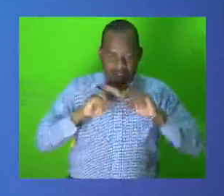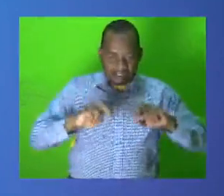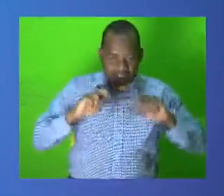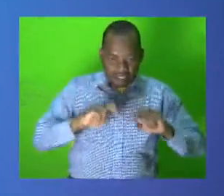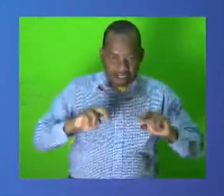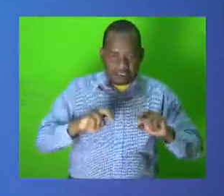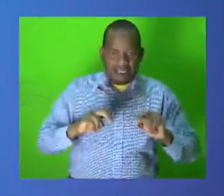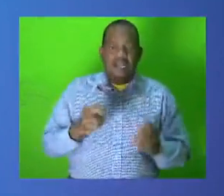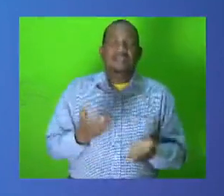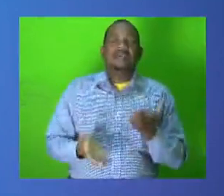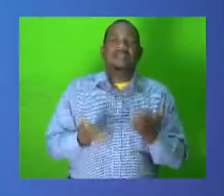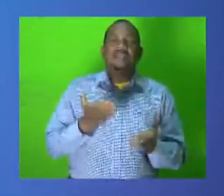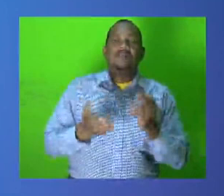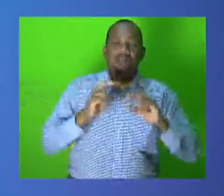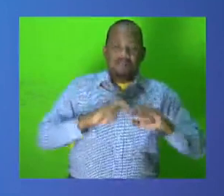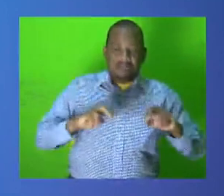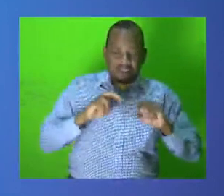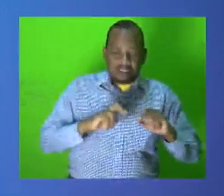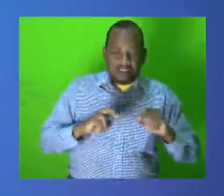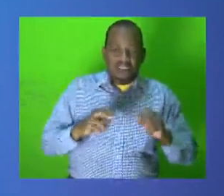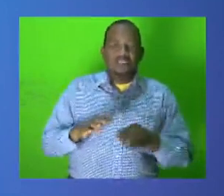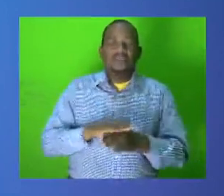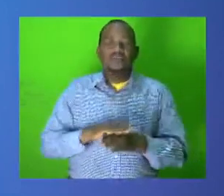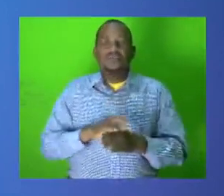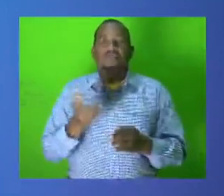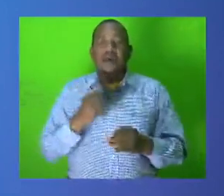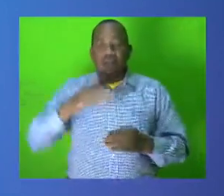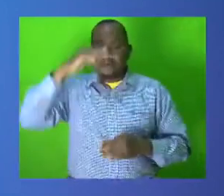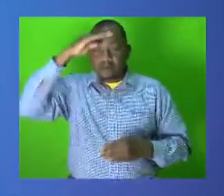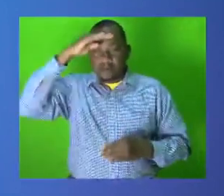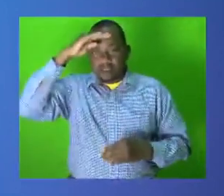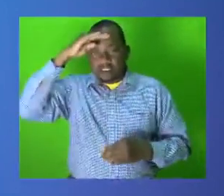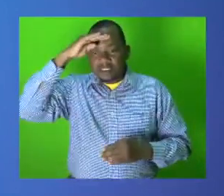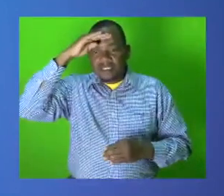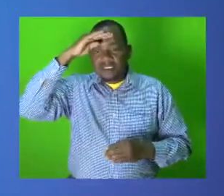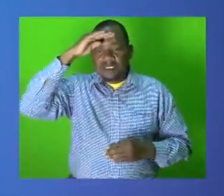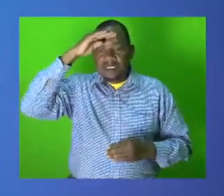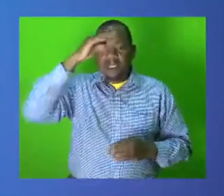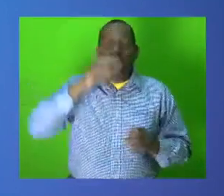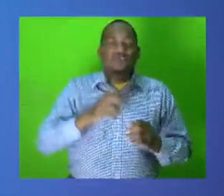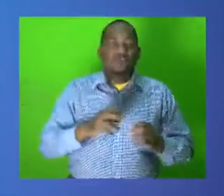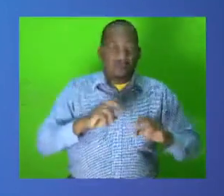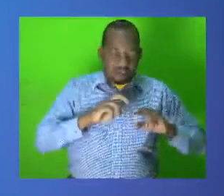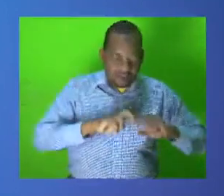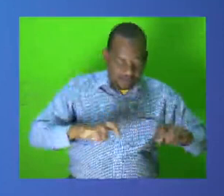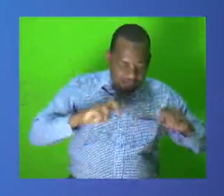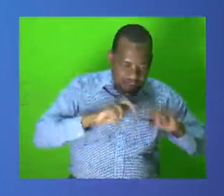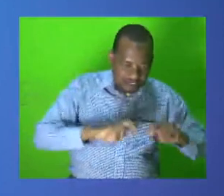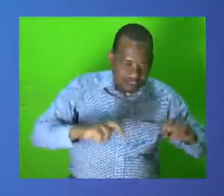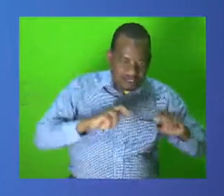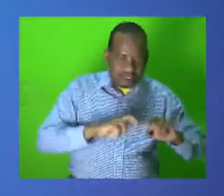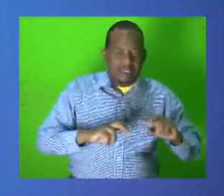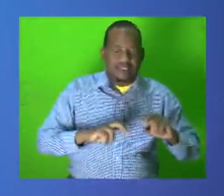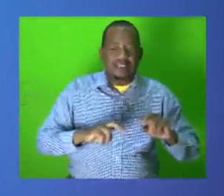used by police to investigate. Maybe police, they needed to investigate a criminal